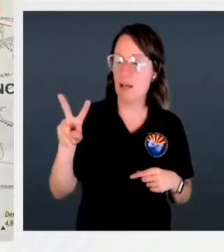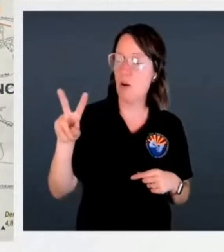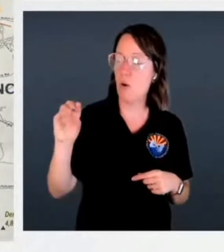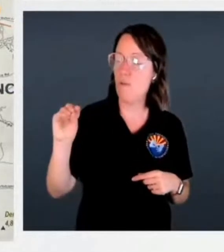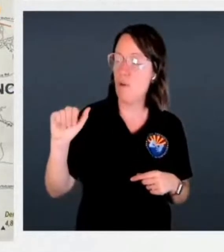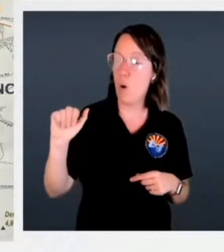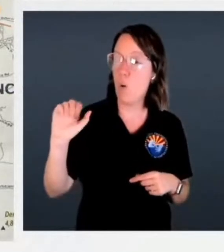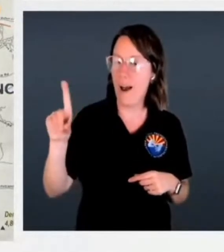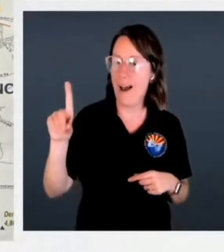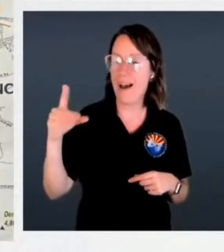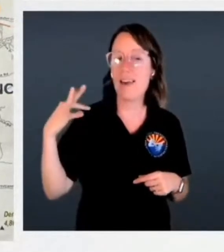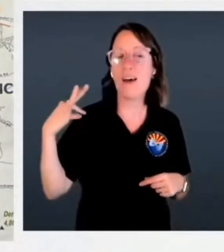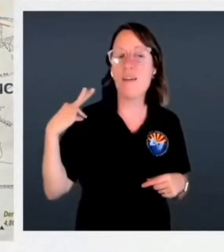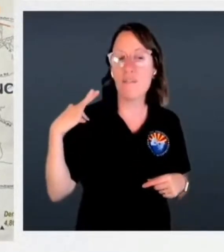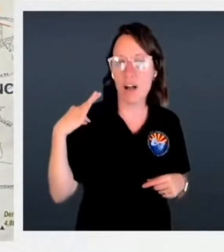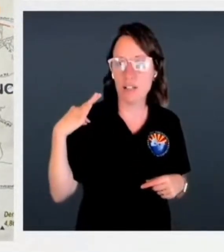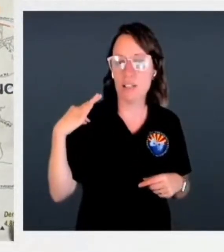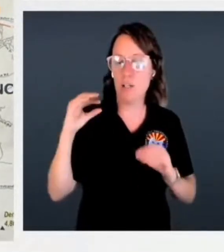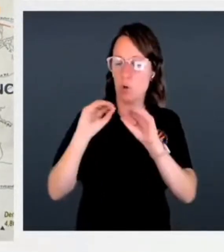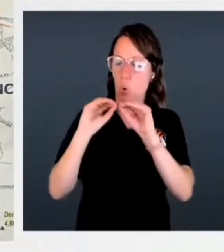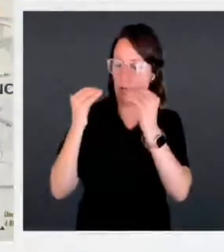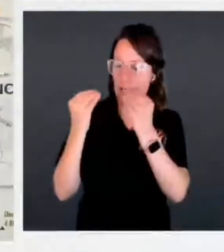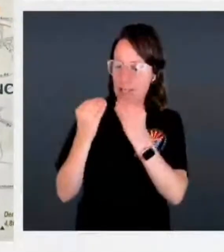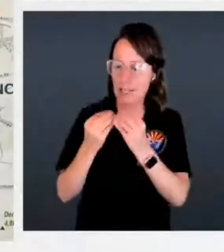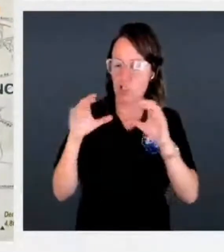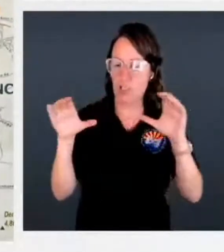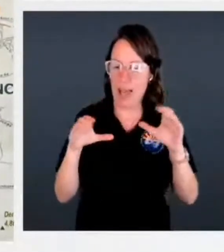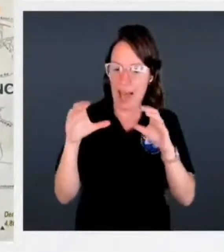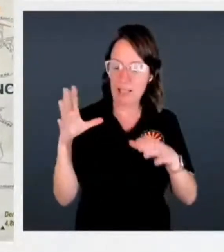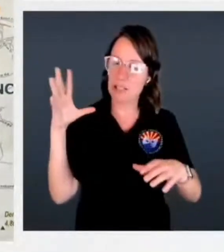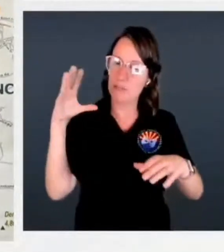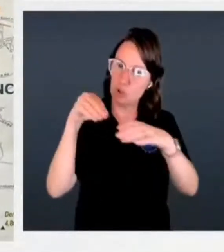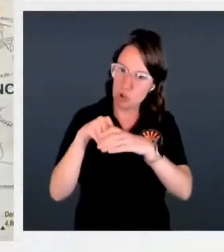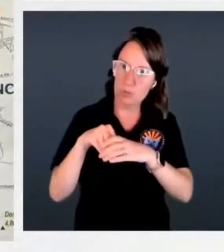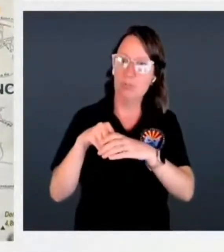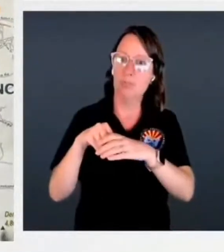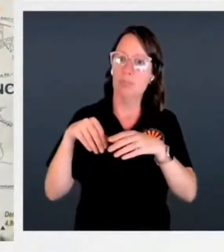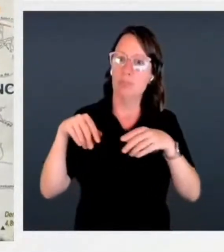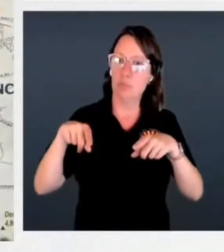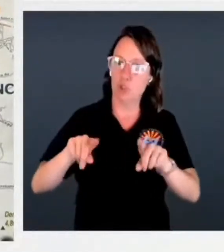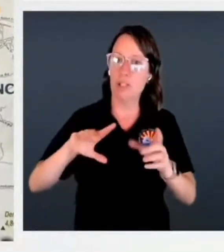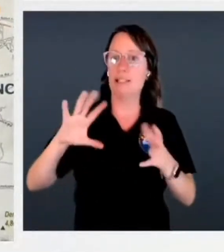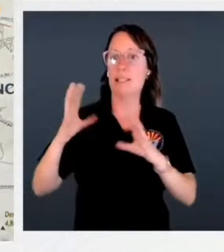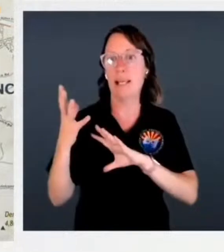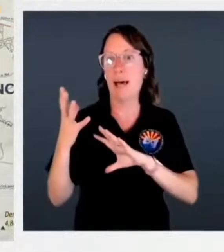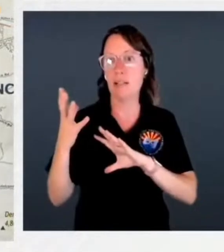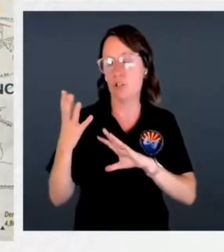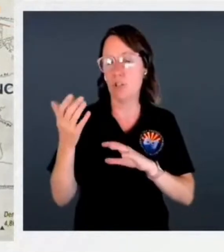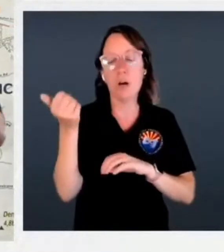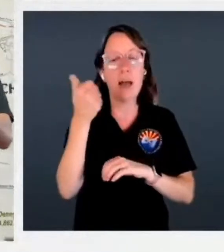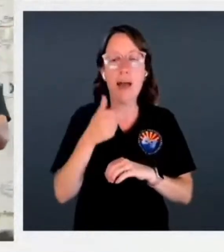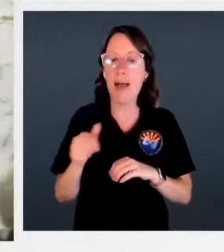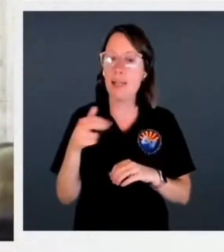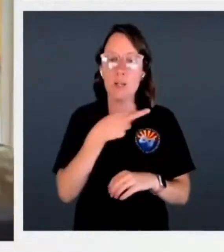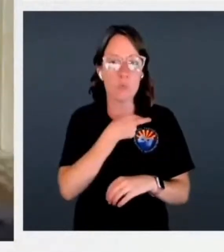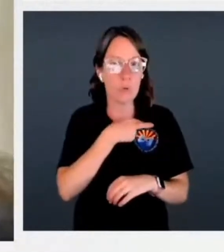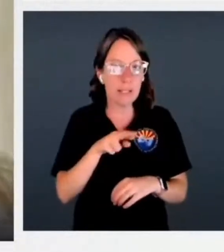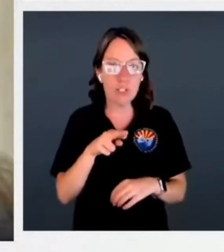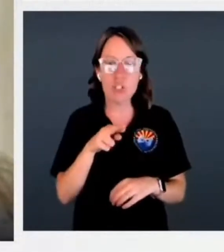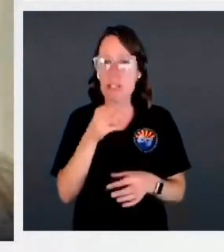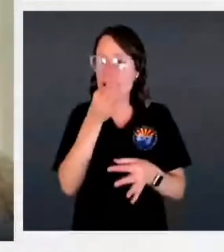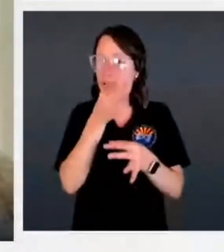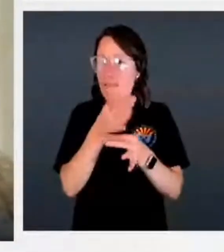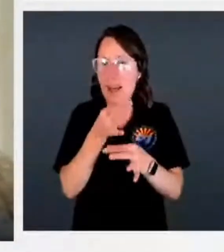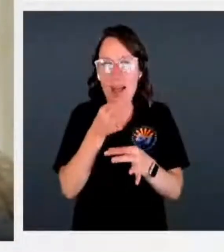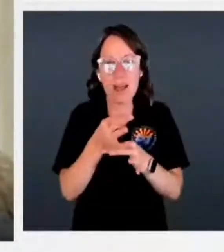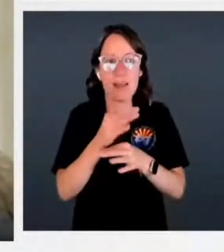disaster, active in disaster. So faith-based fits right into that. Thank you. I appreciate that. That is fantastic. And then real quick, while I have the mic, because I don't know